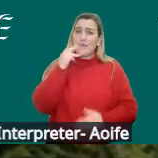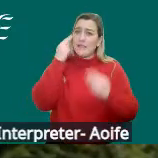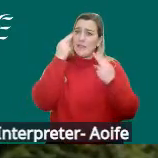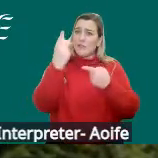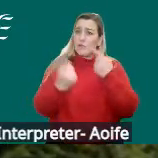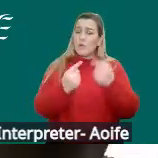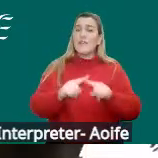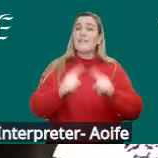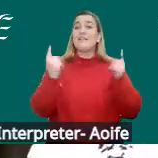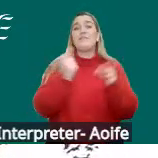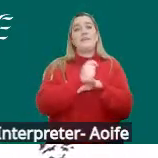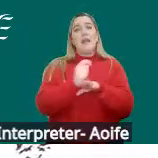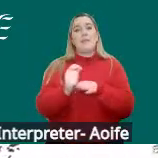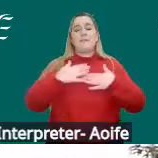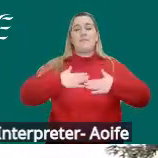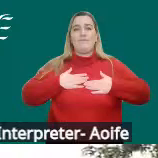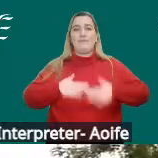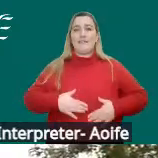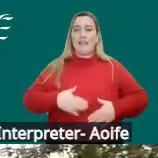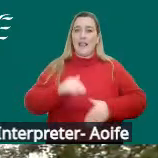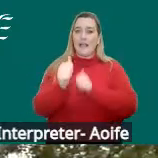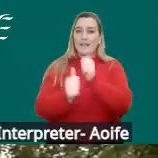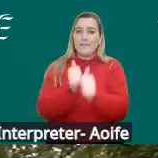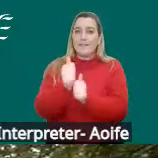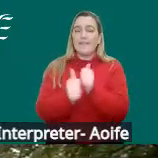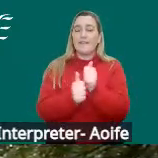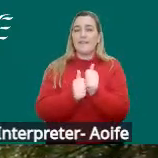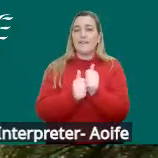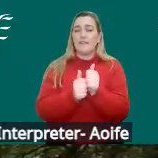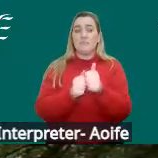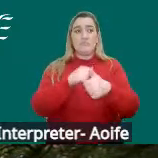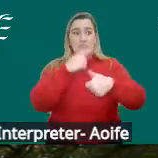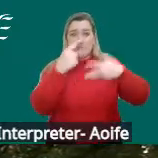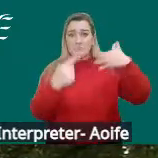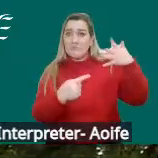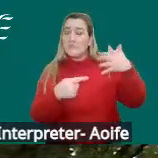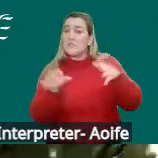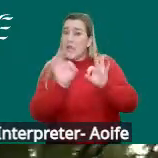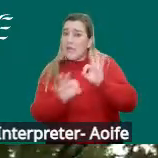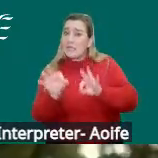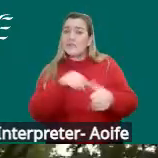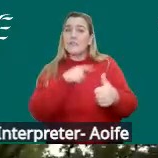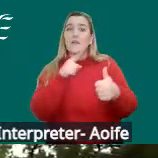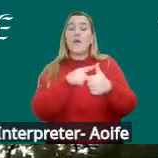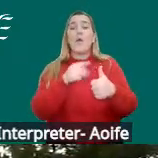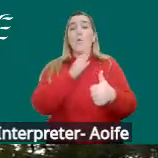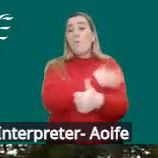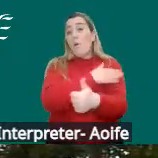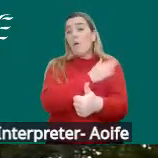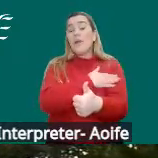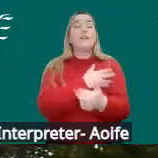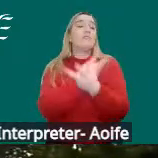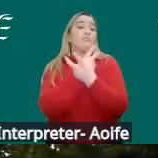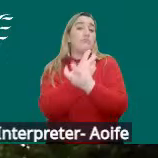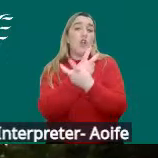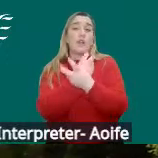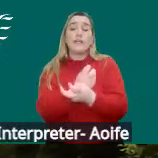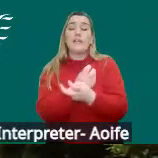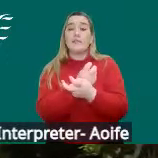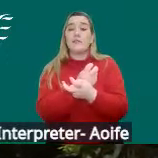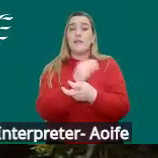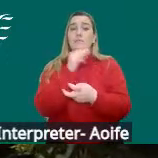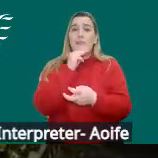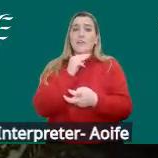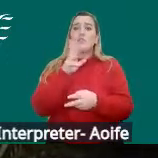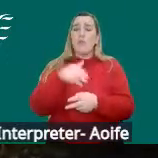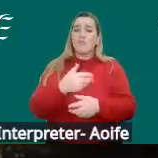physical activity. There's all different types of physical activity. Aerobic exercise like walking and jogging involves loading the bones and helps reduce our risk